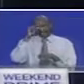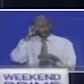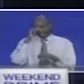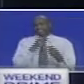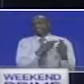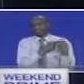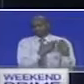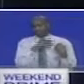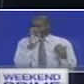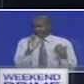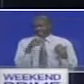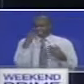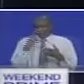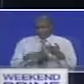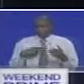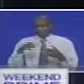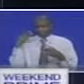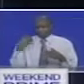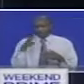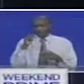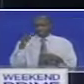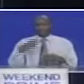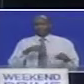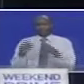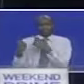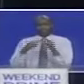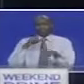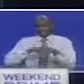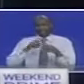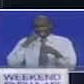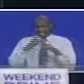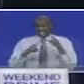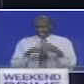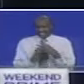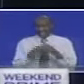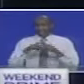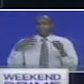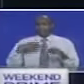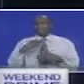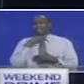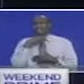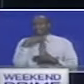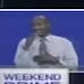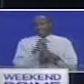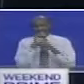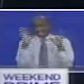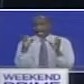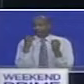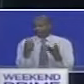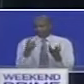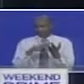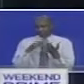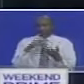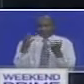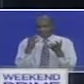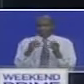County has experienced flashes of clashes since the year began, and although the number of those killed is not clear, it is estimated to